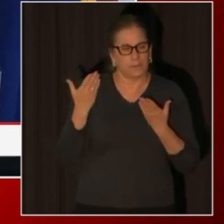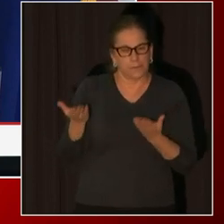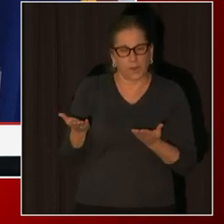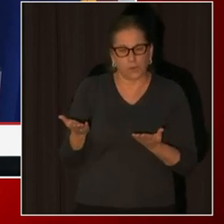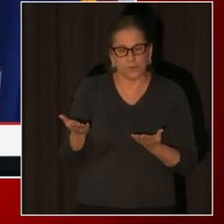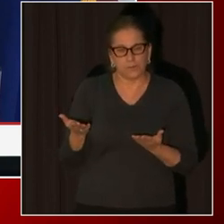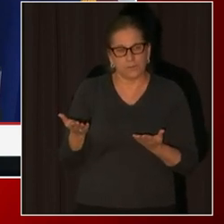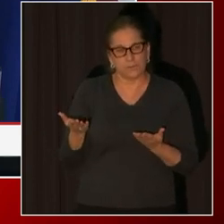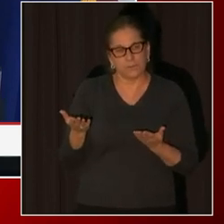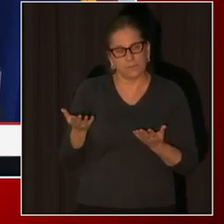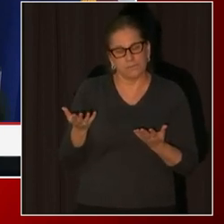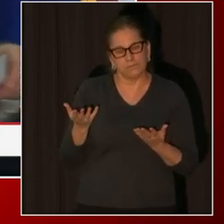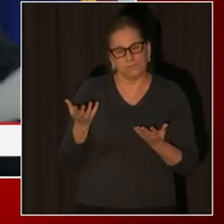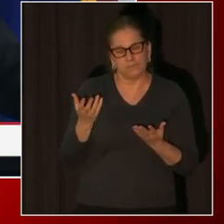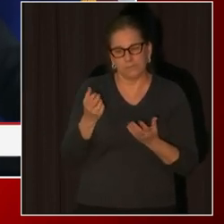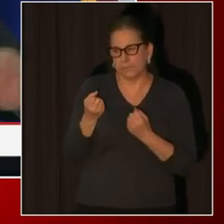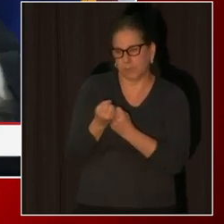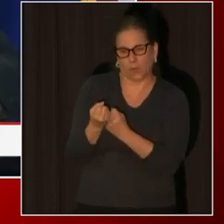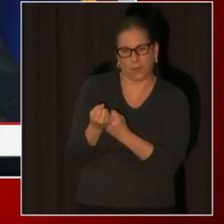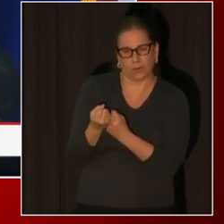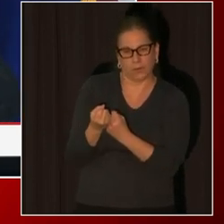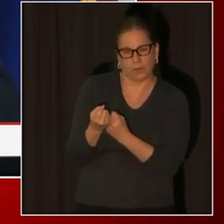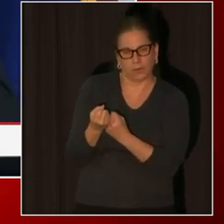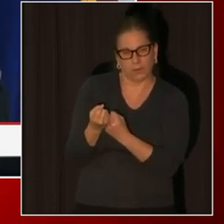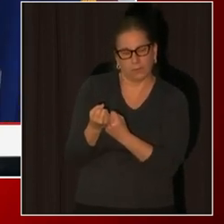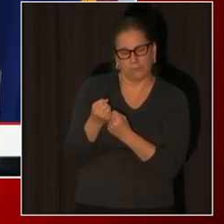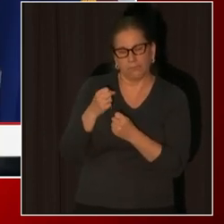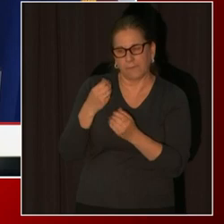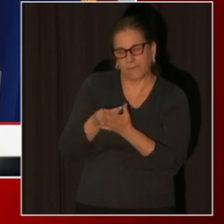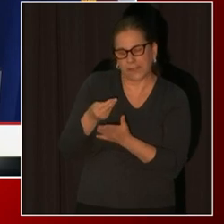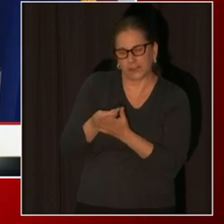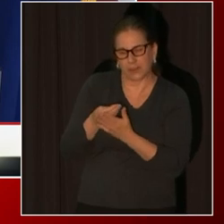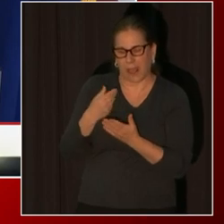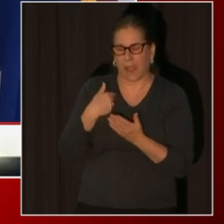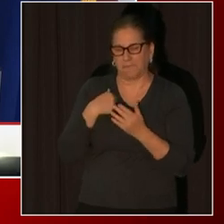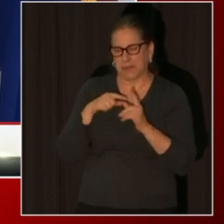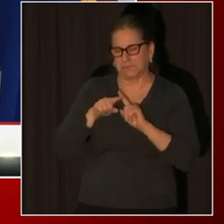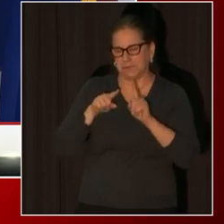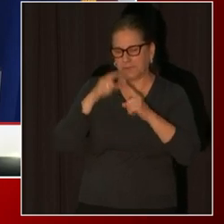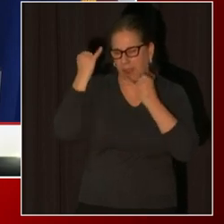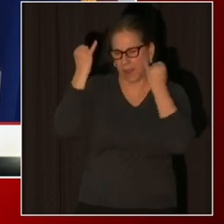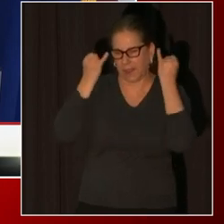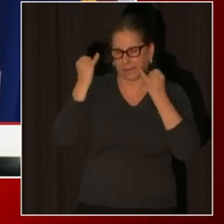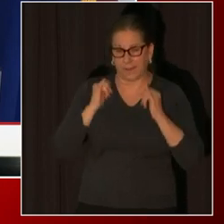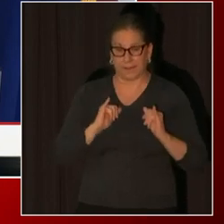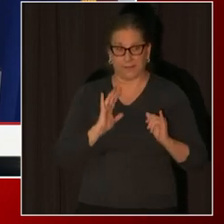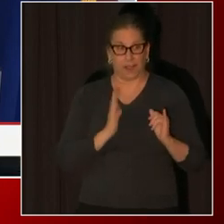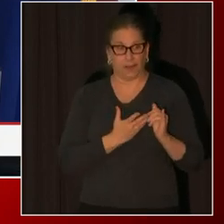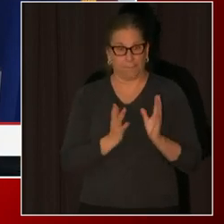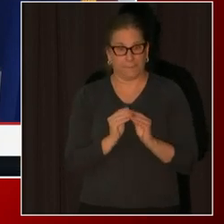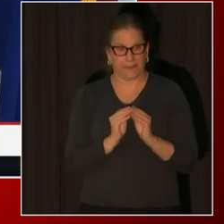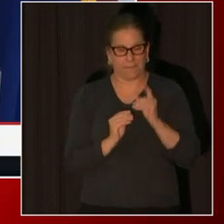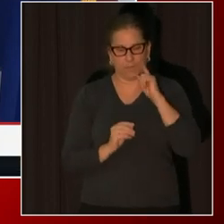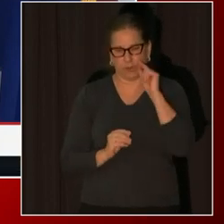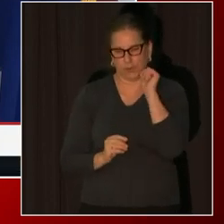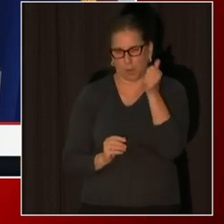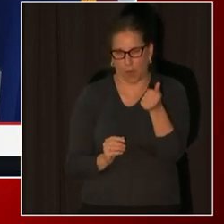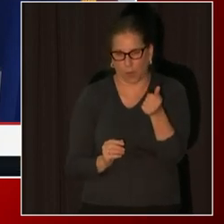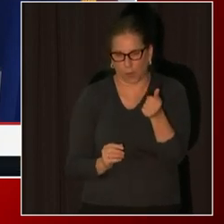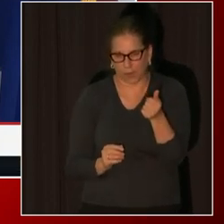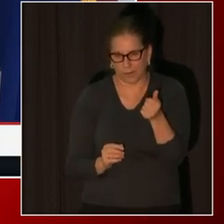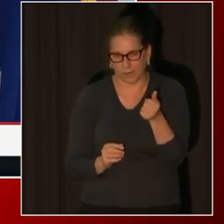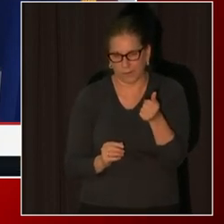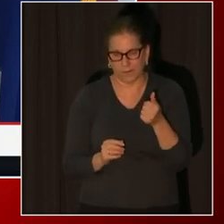and so forth. So that's the primary item of business for tomorrow, which is an additional meeting which will follow the Committee of the Whole. As the Mayor